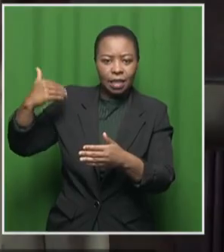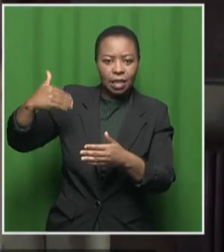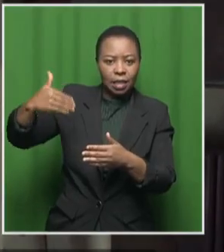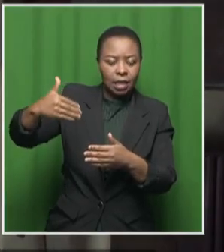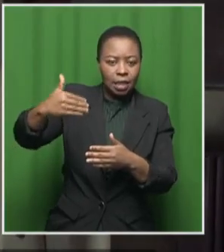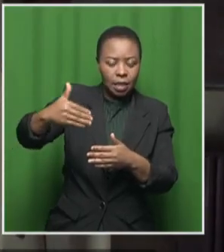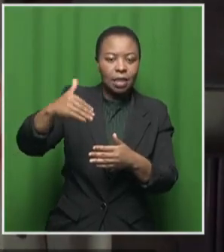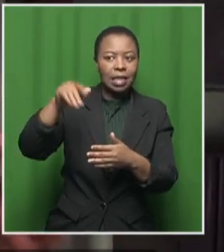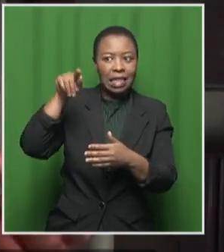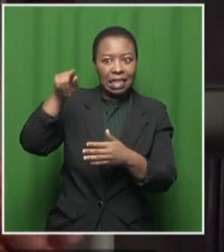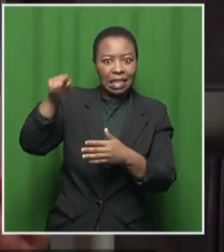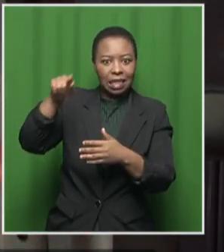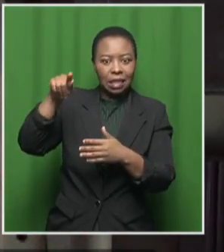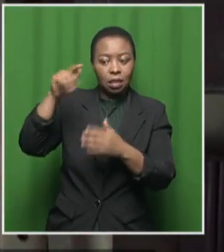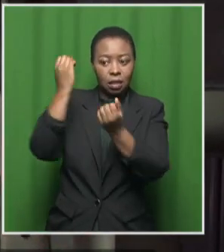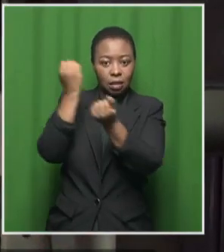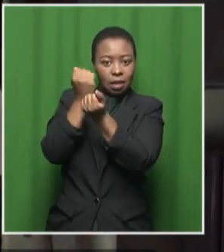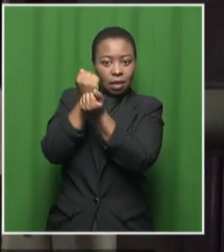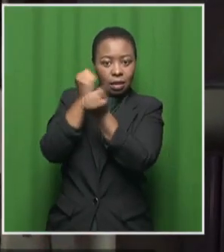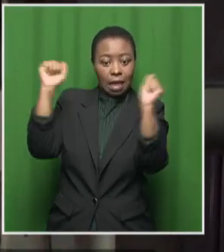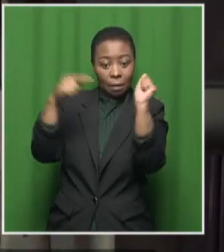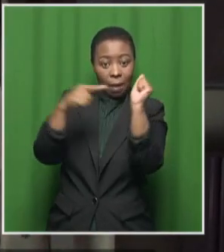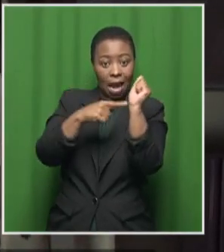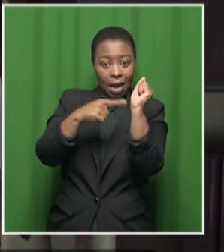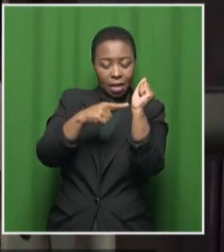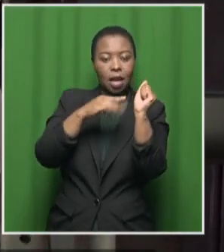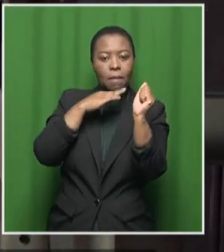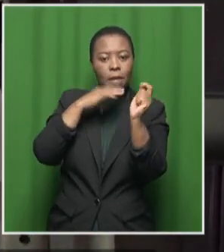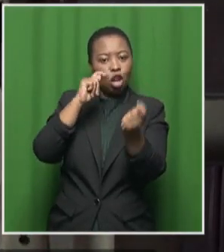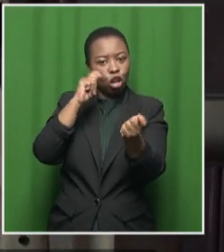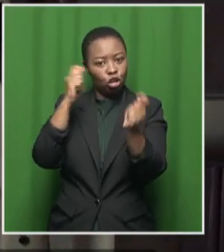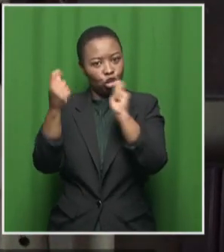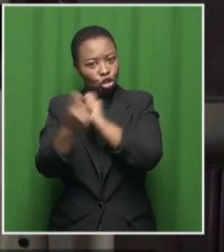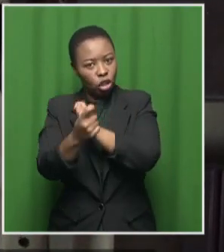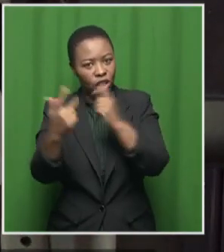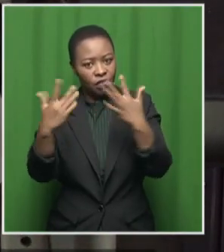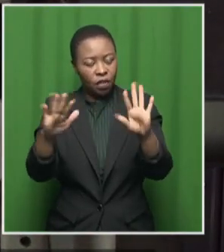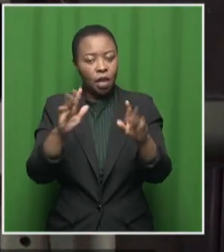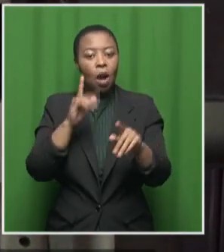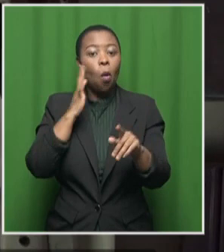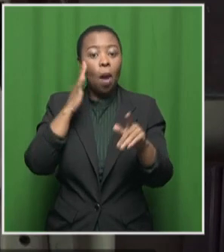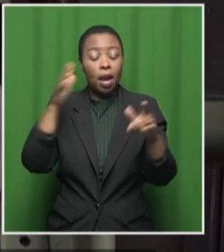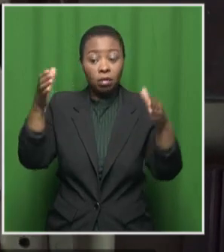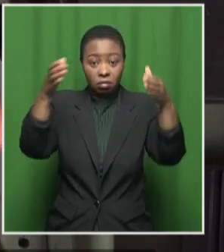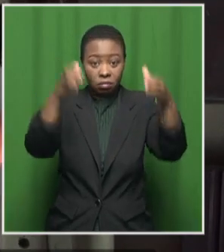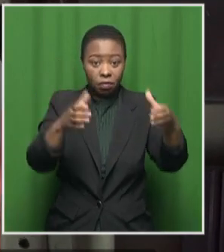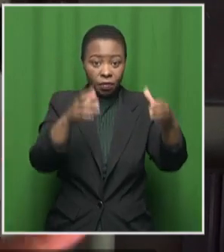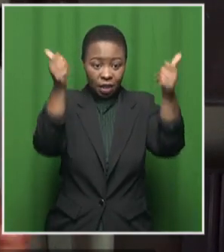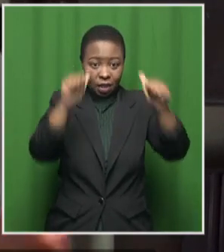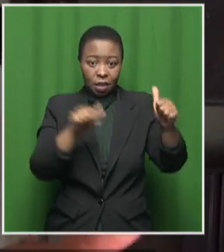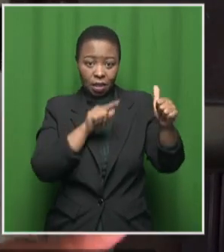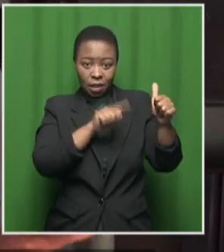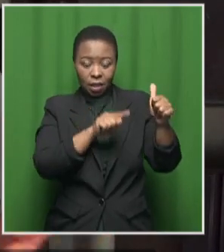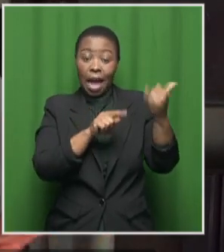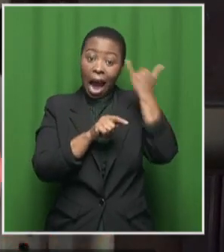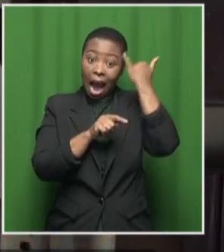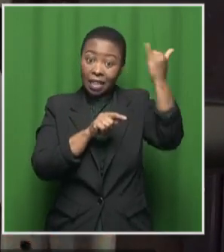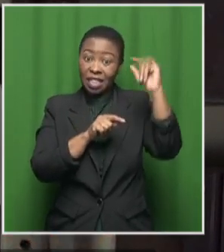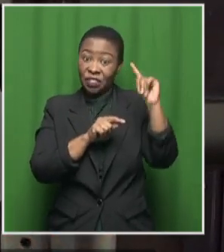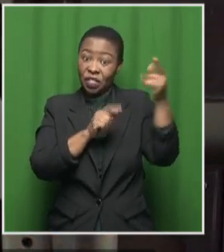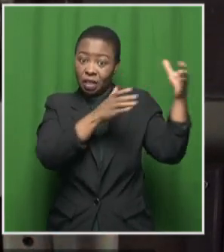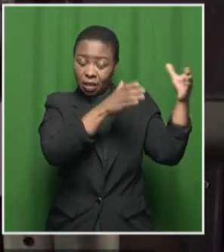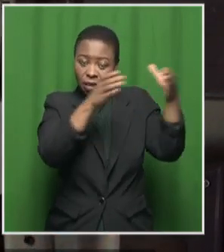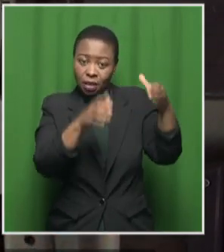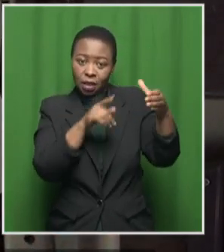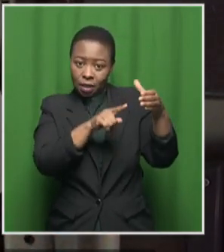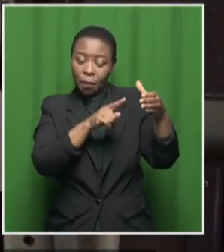of liberty has evolved, right? When the Statue of Liberty arrived here in the United States, well, first, when the idea was first presented after